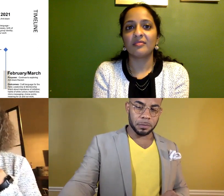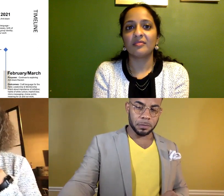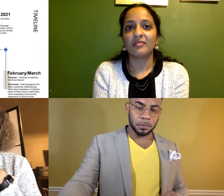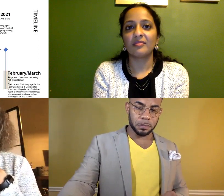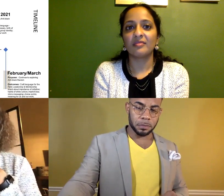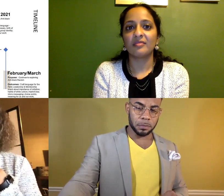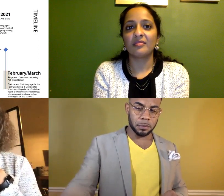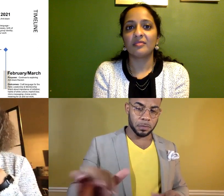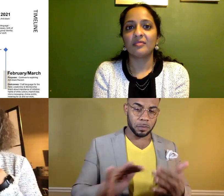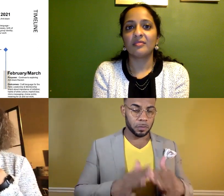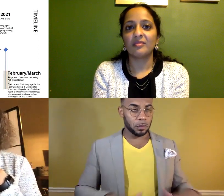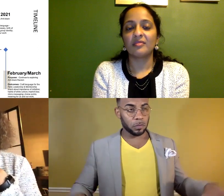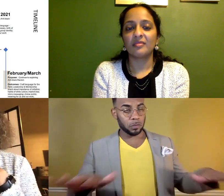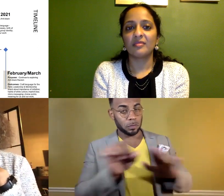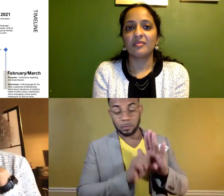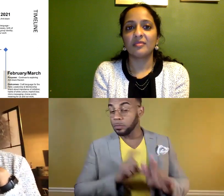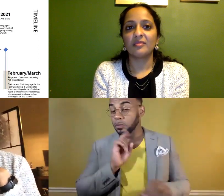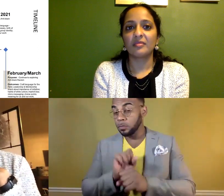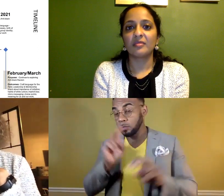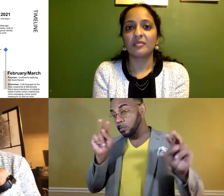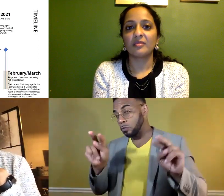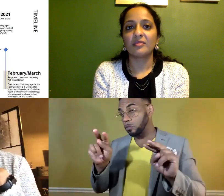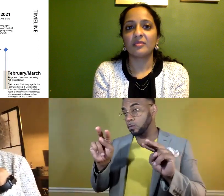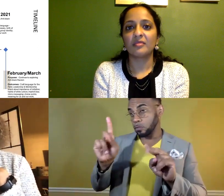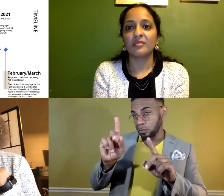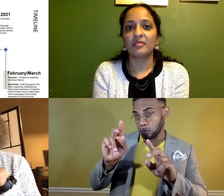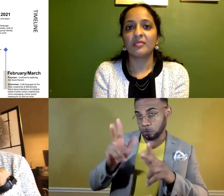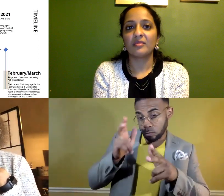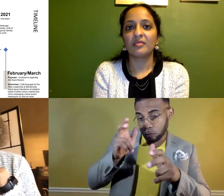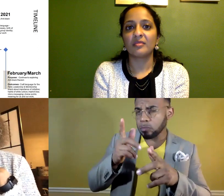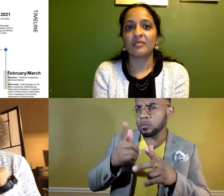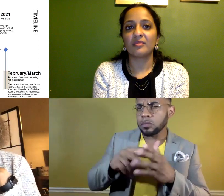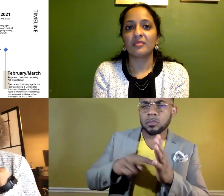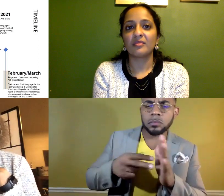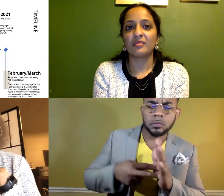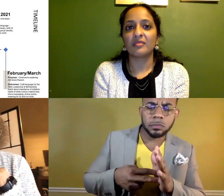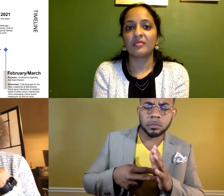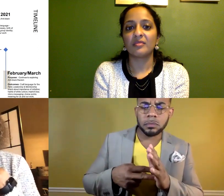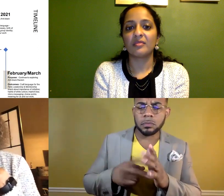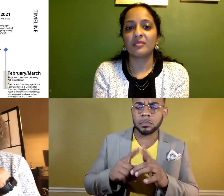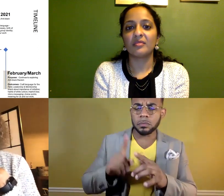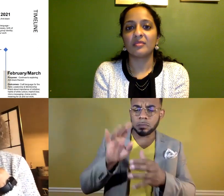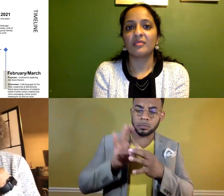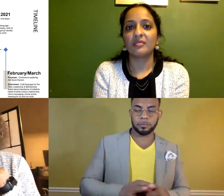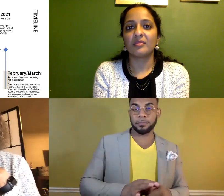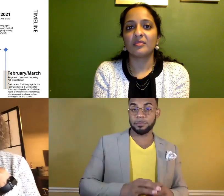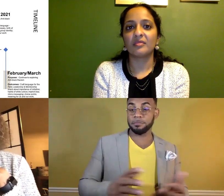the state, really looking to hear, what does it mean to belong?